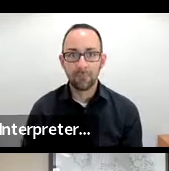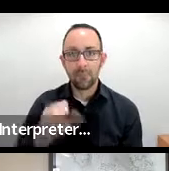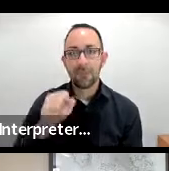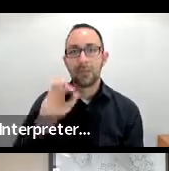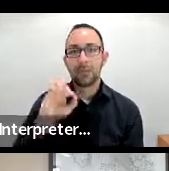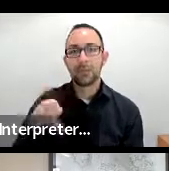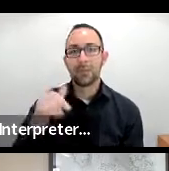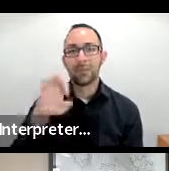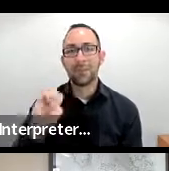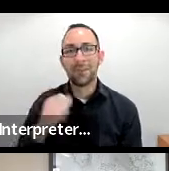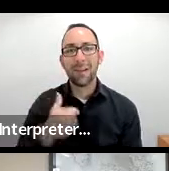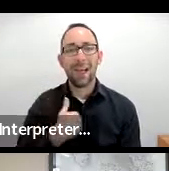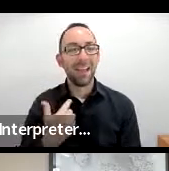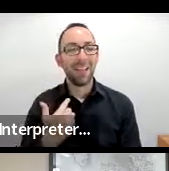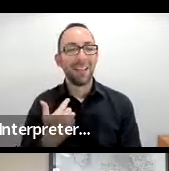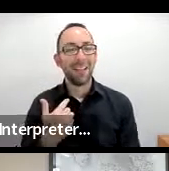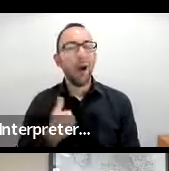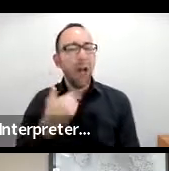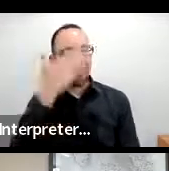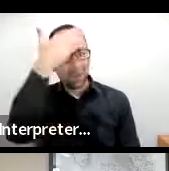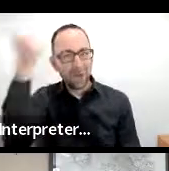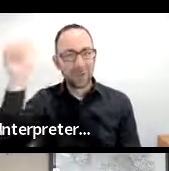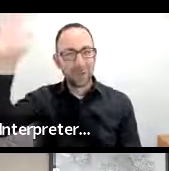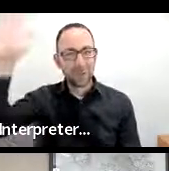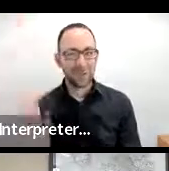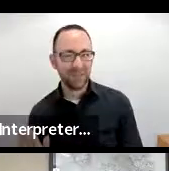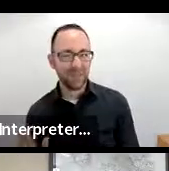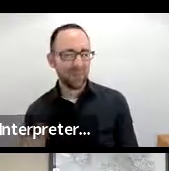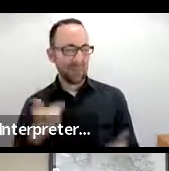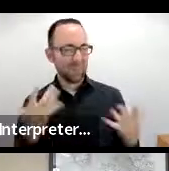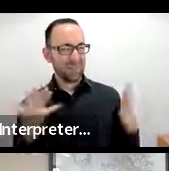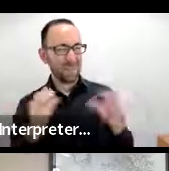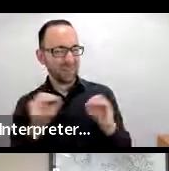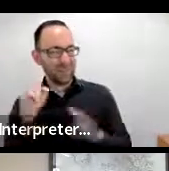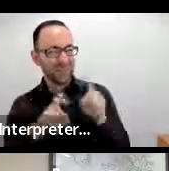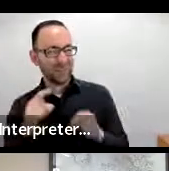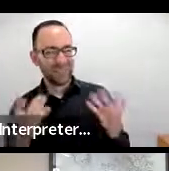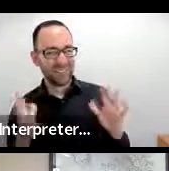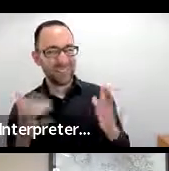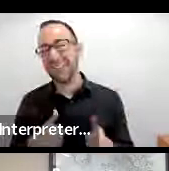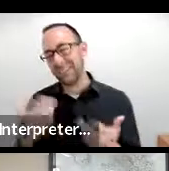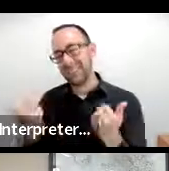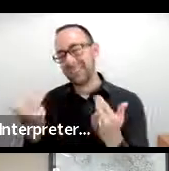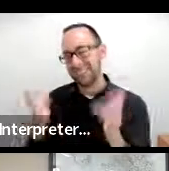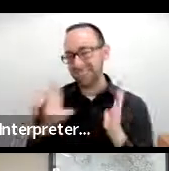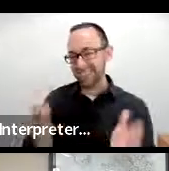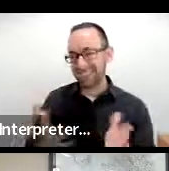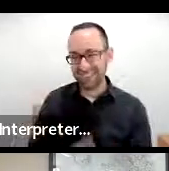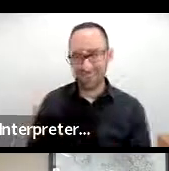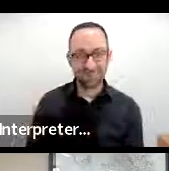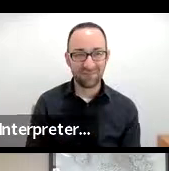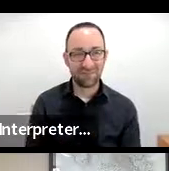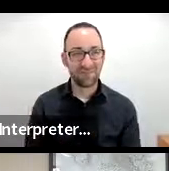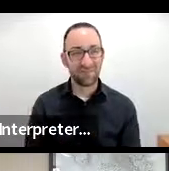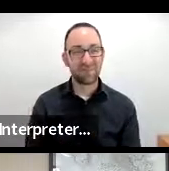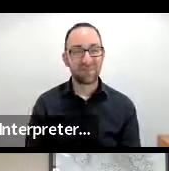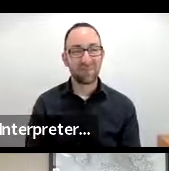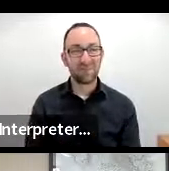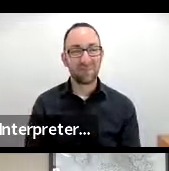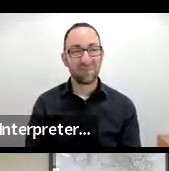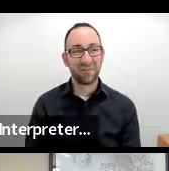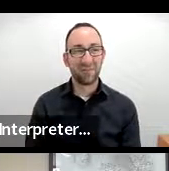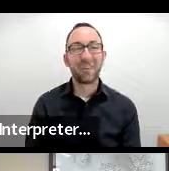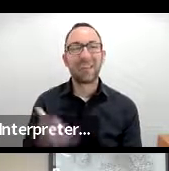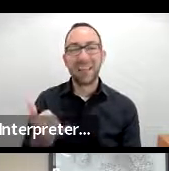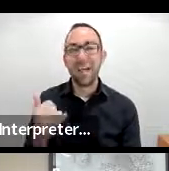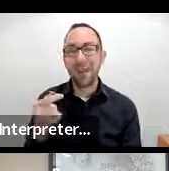I actually already asked my question. I forgot to put my hand down, so sorry about that. No worries. Thanks. Let's see. We